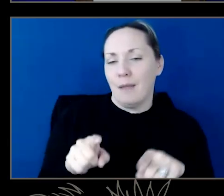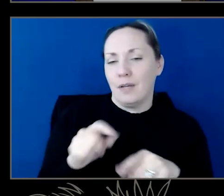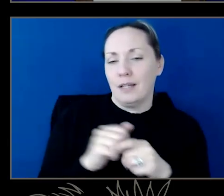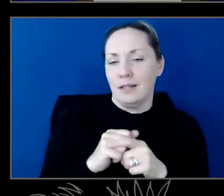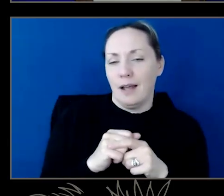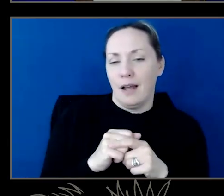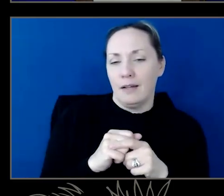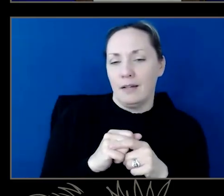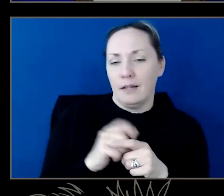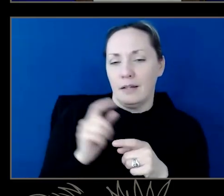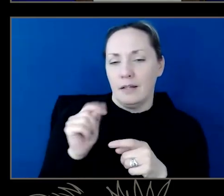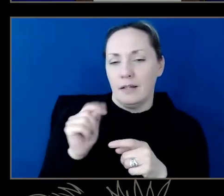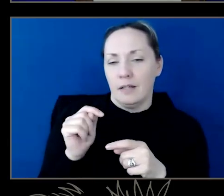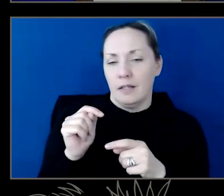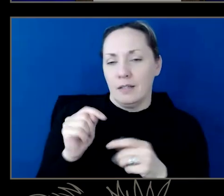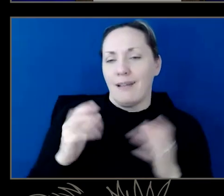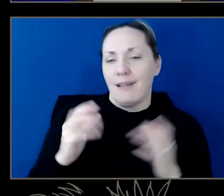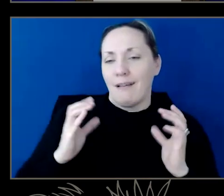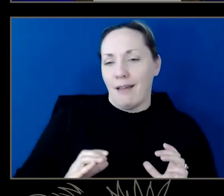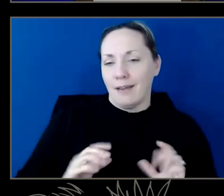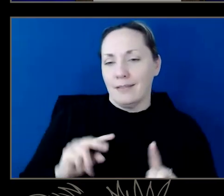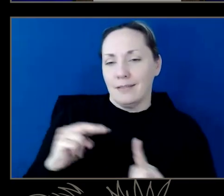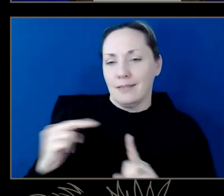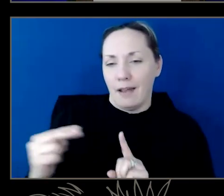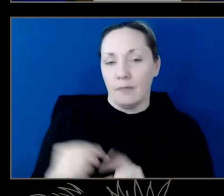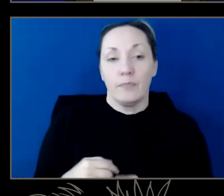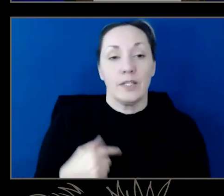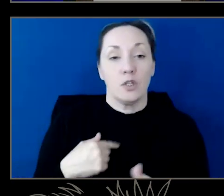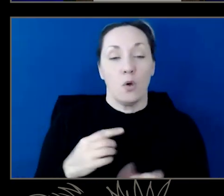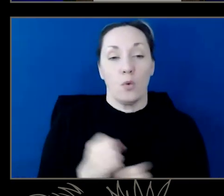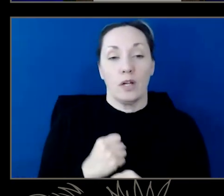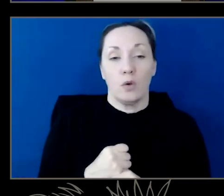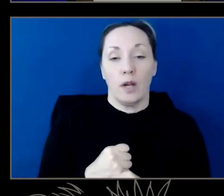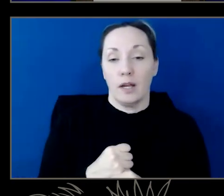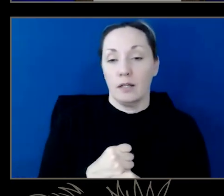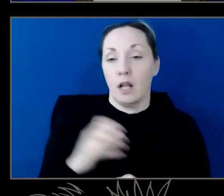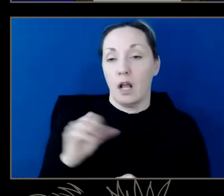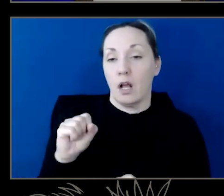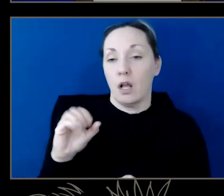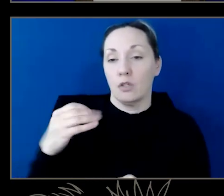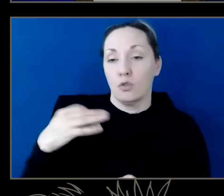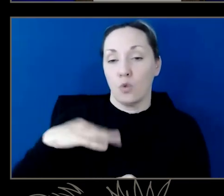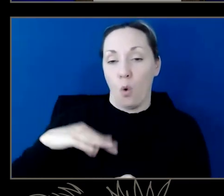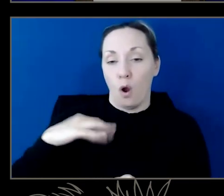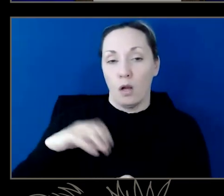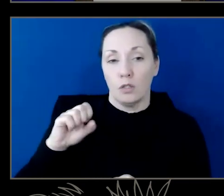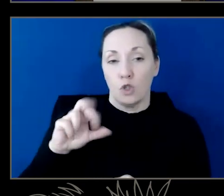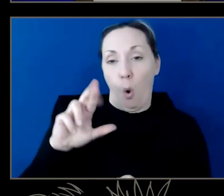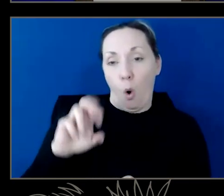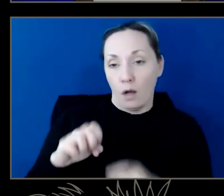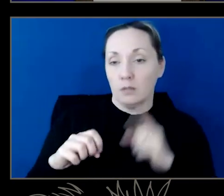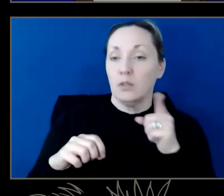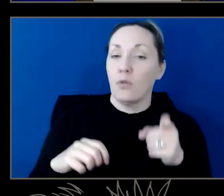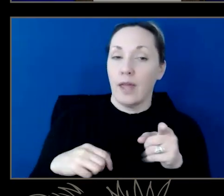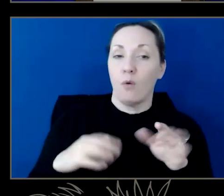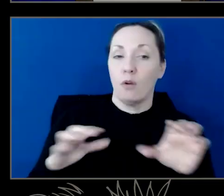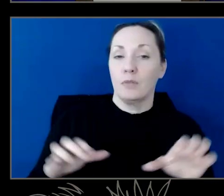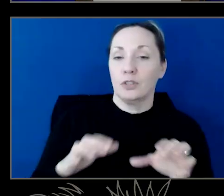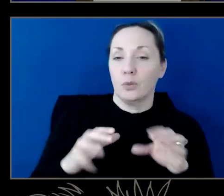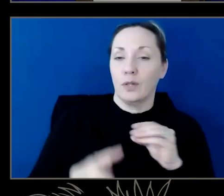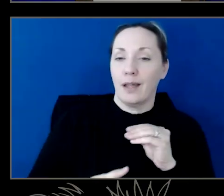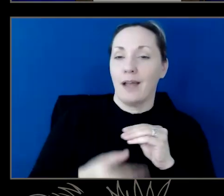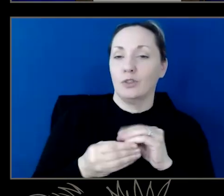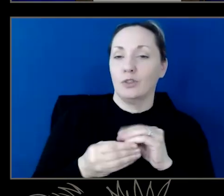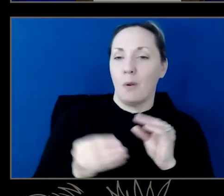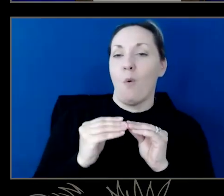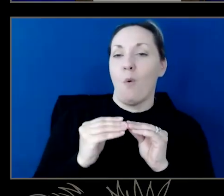it. So what we did was create a score. Since that person is going to be performing extra calculations